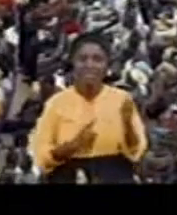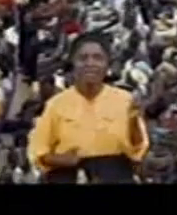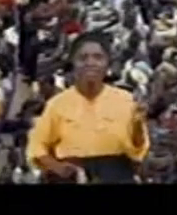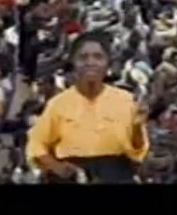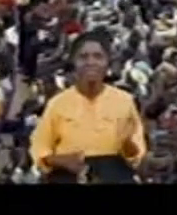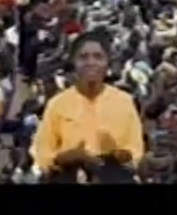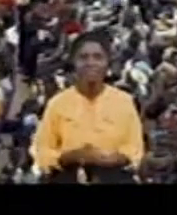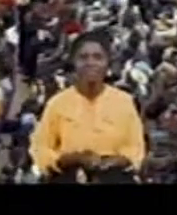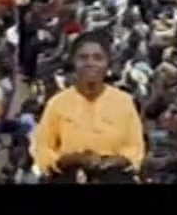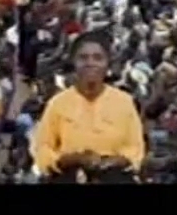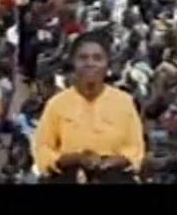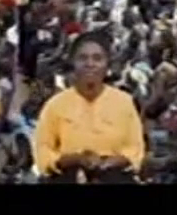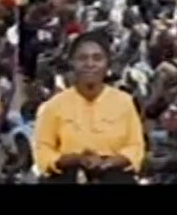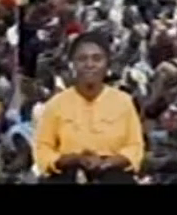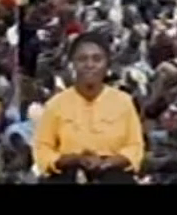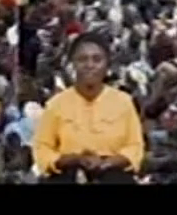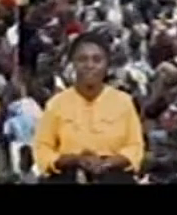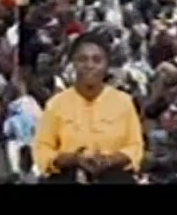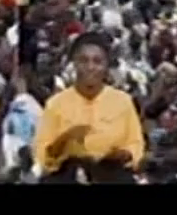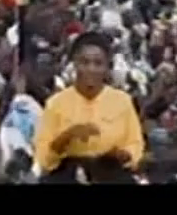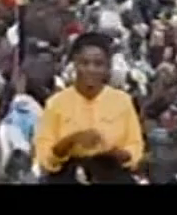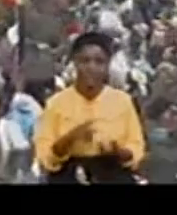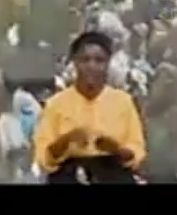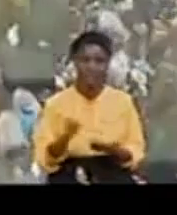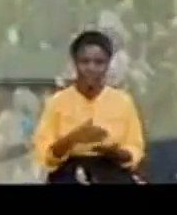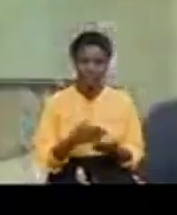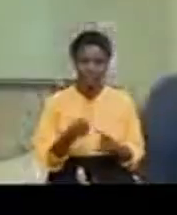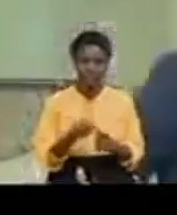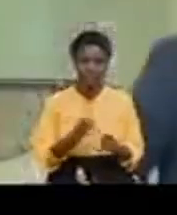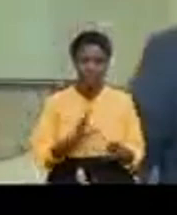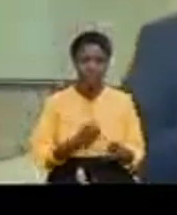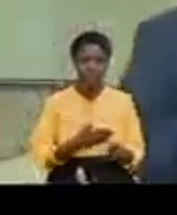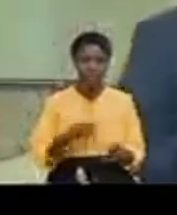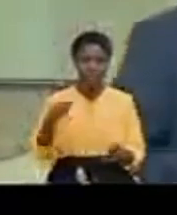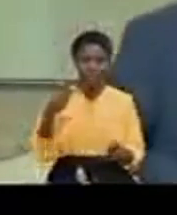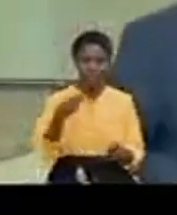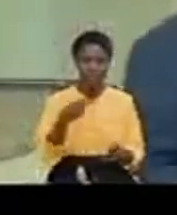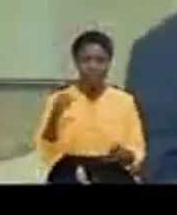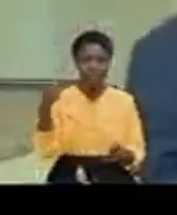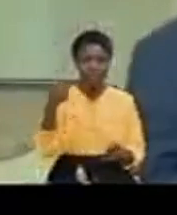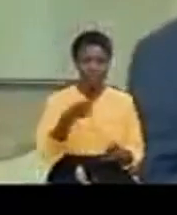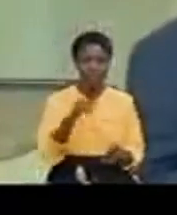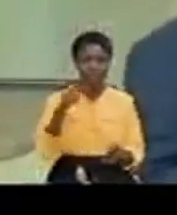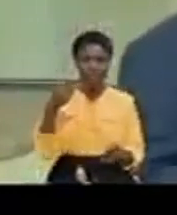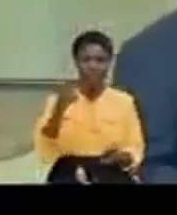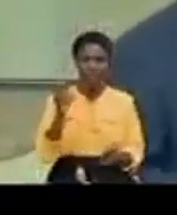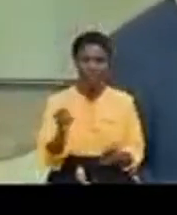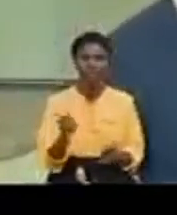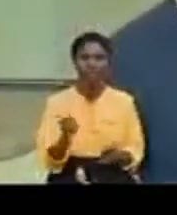Rise up to sing from our gospel hymns and songs, number